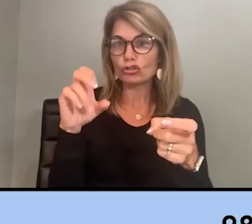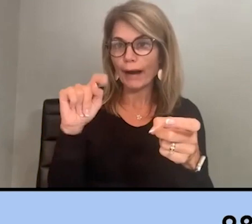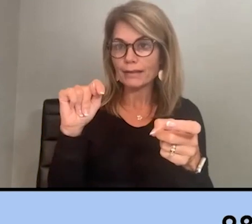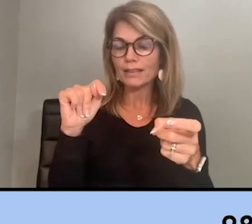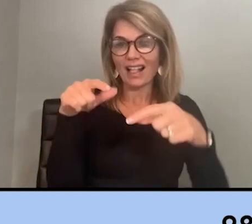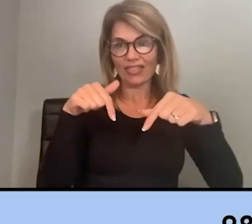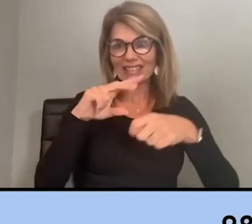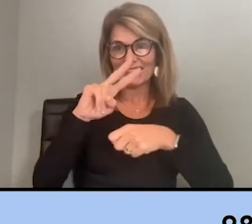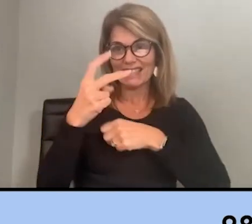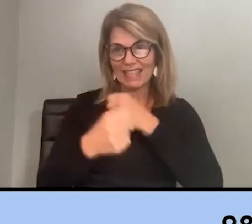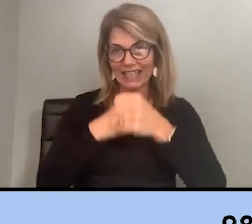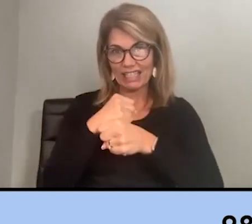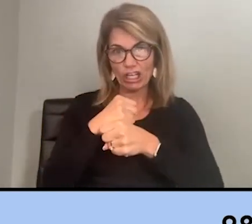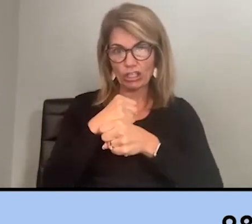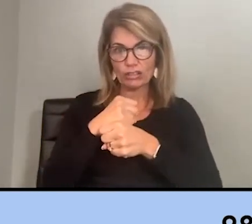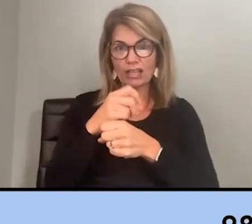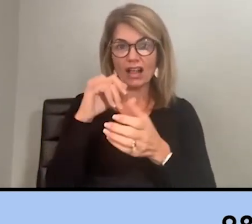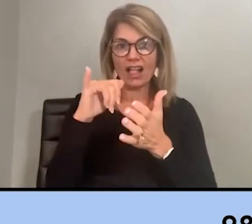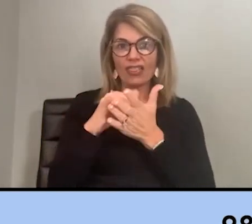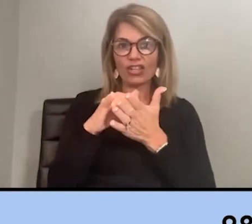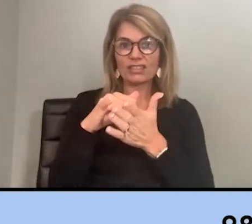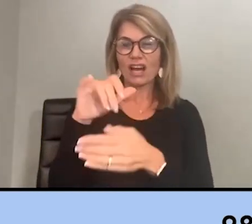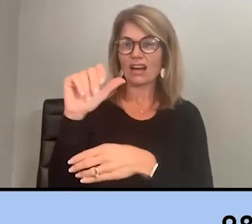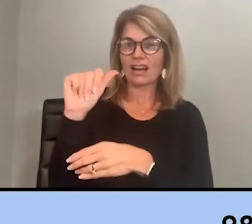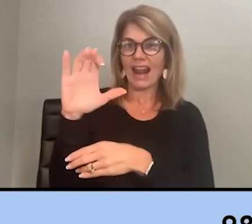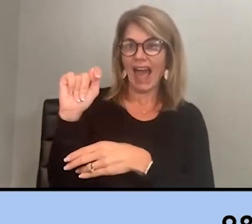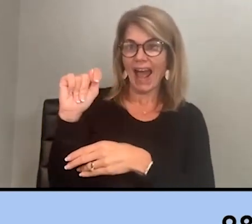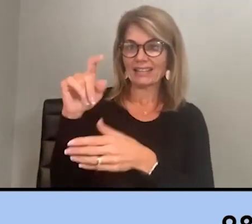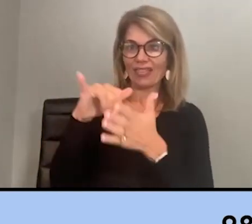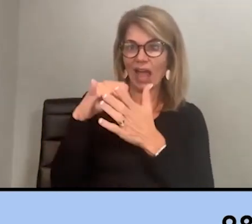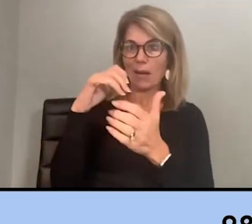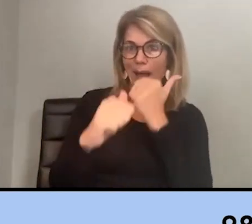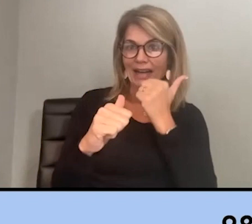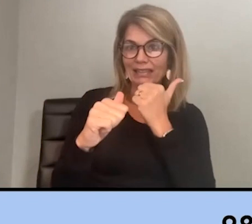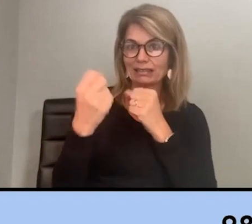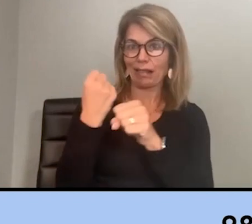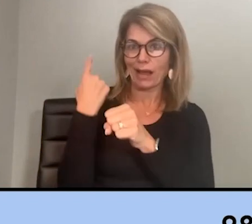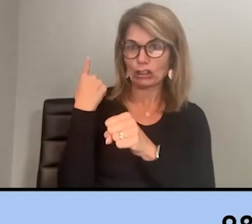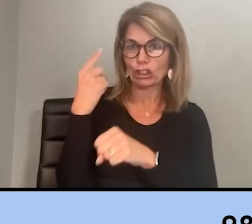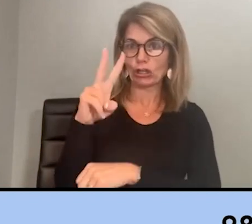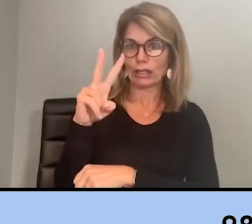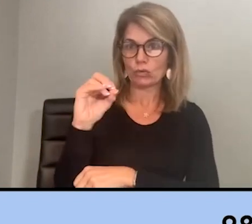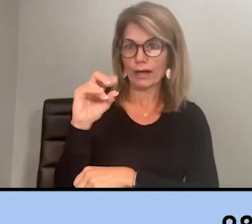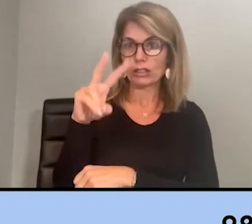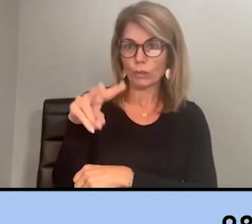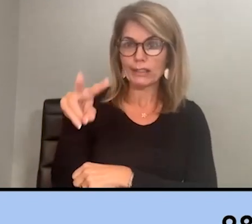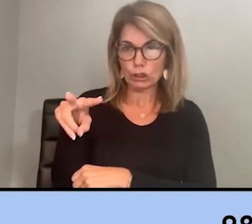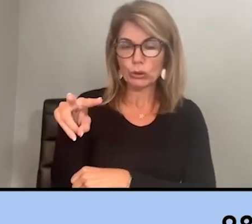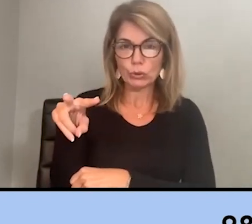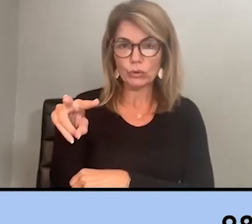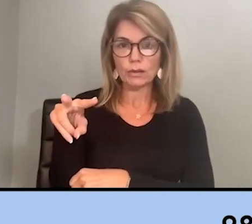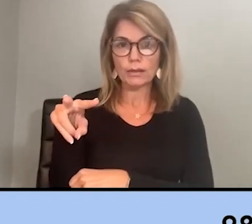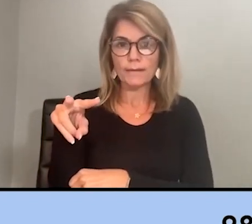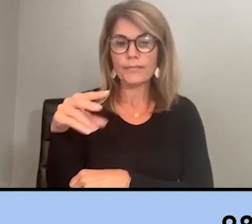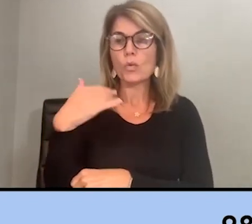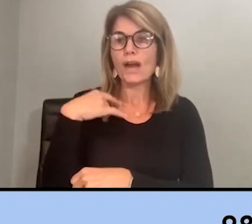the Omnibus Act that passed in December of 2023 or 22. Sorry, I have mental health